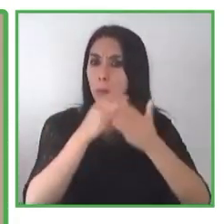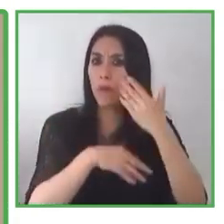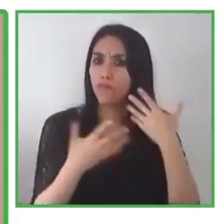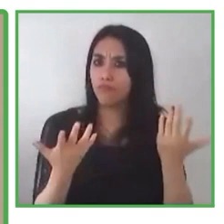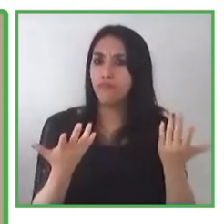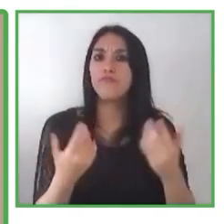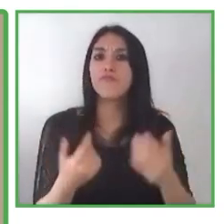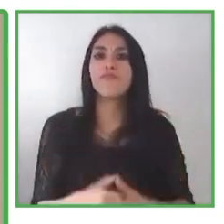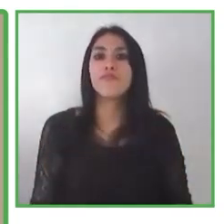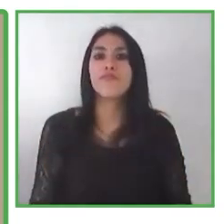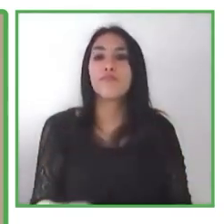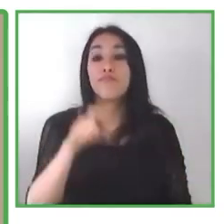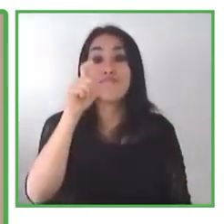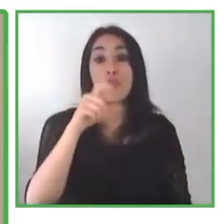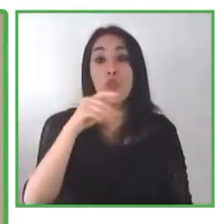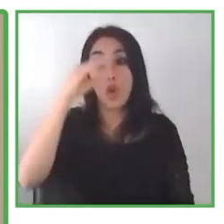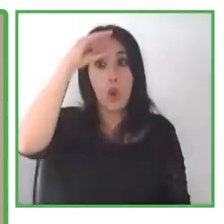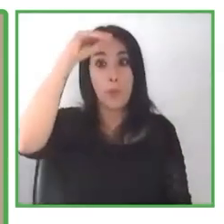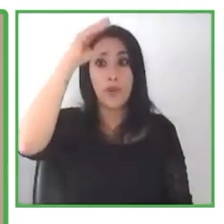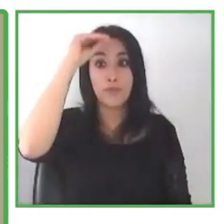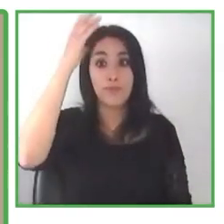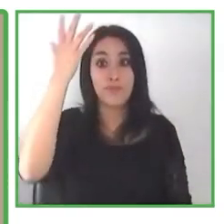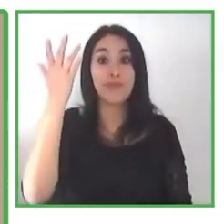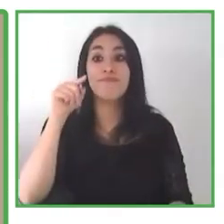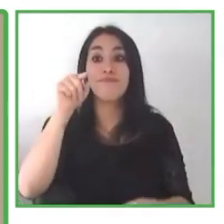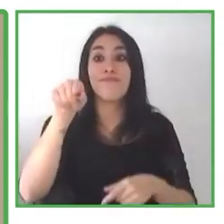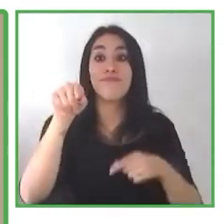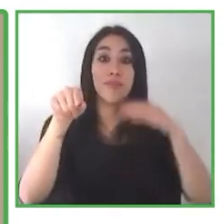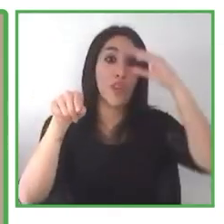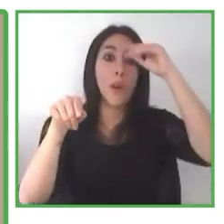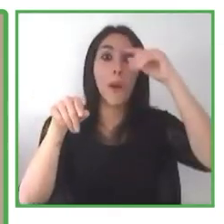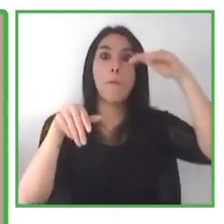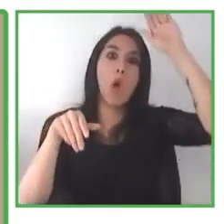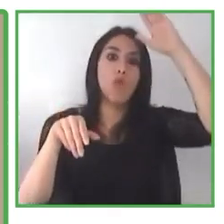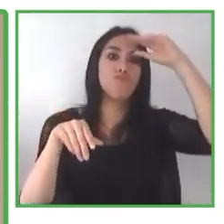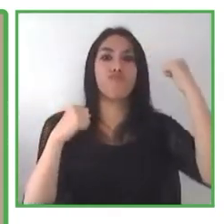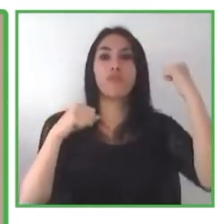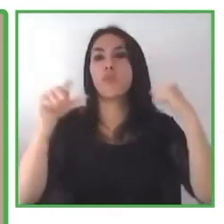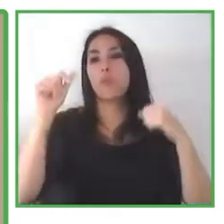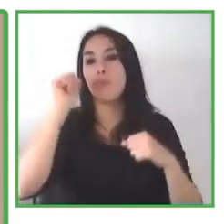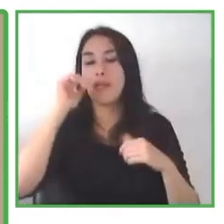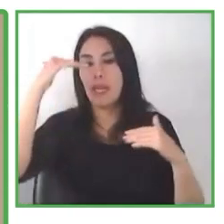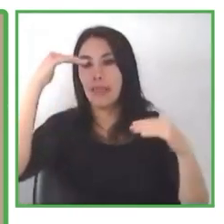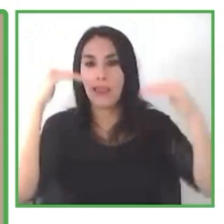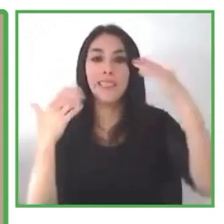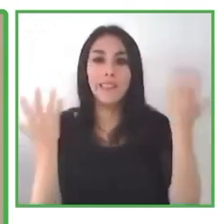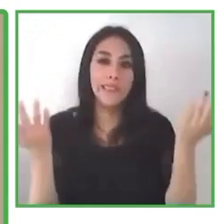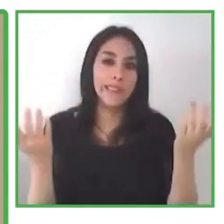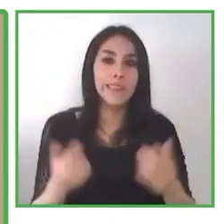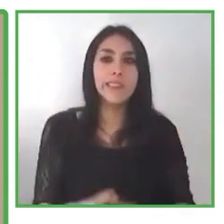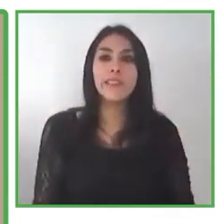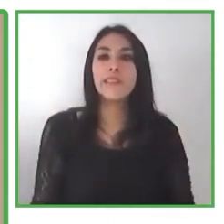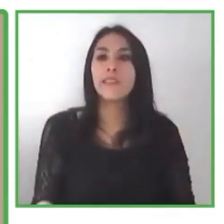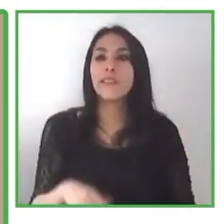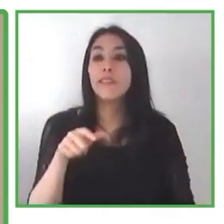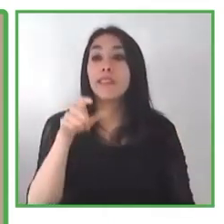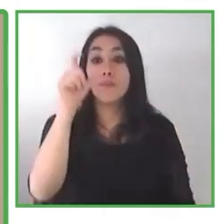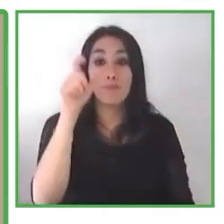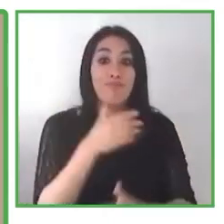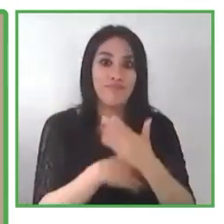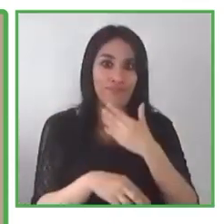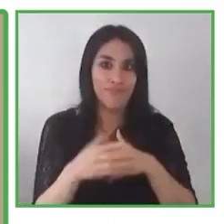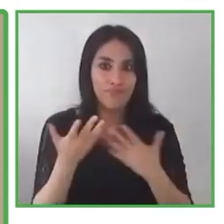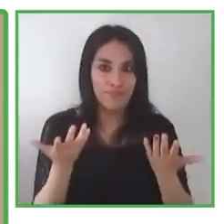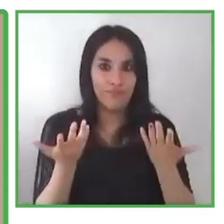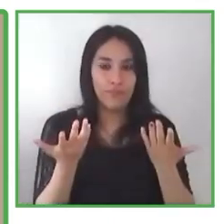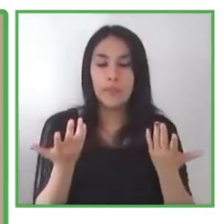the situation of disabilities compared with men with disabilities. Women with disabilities have higher